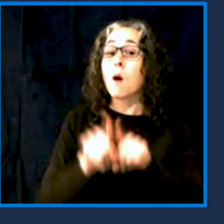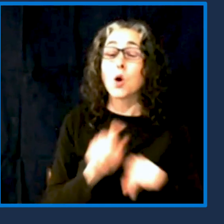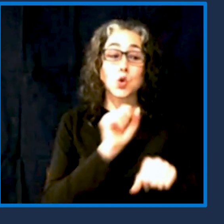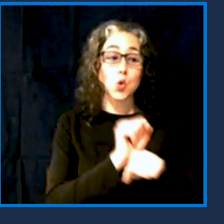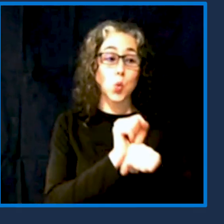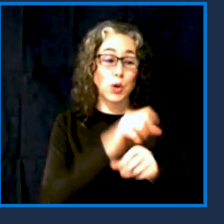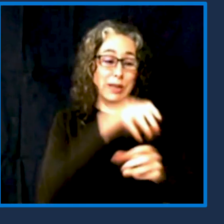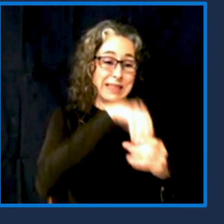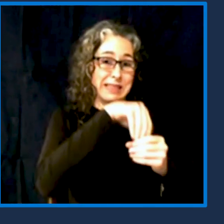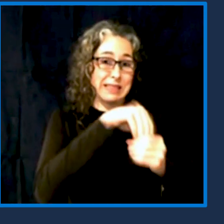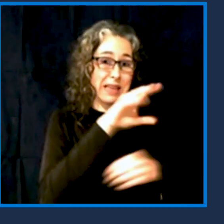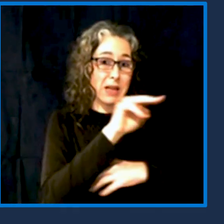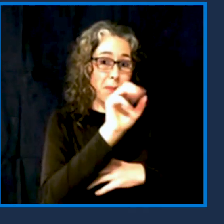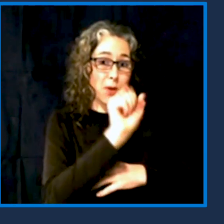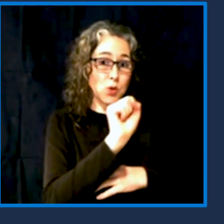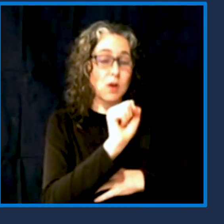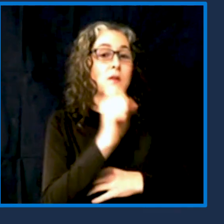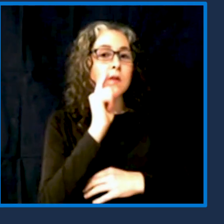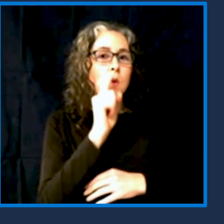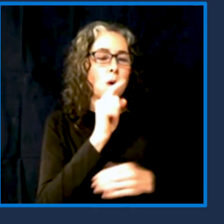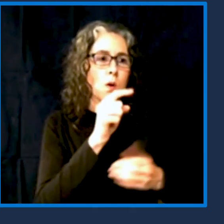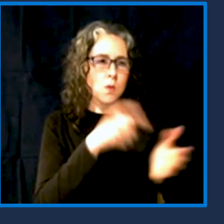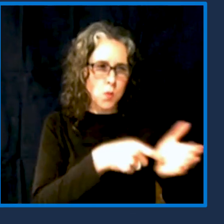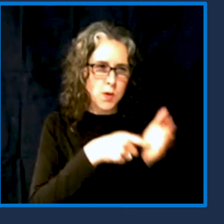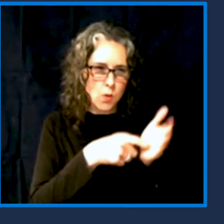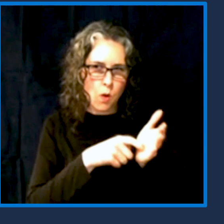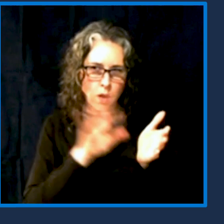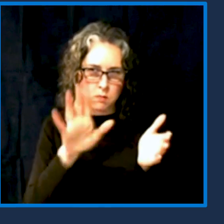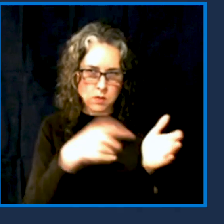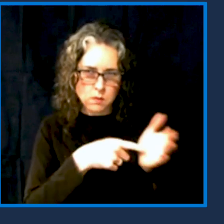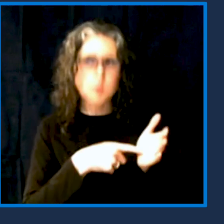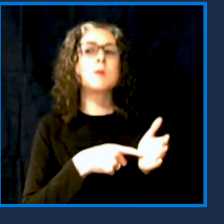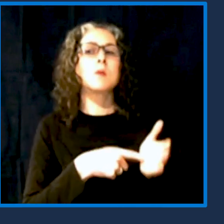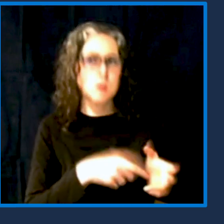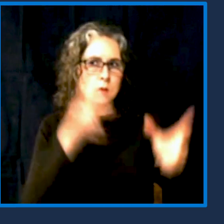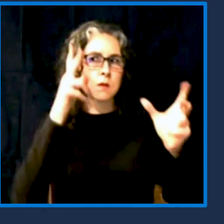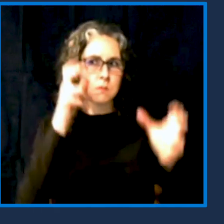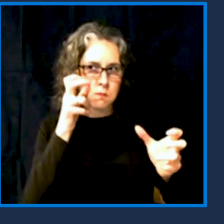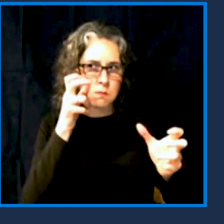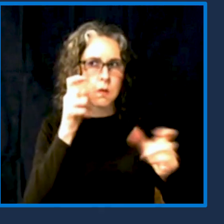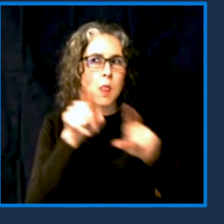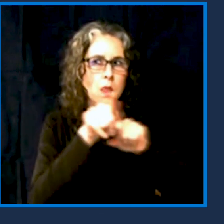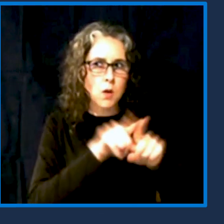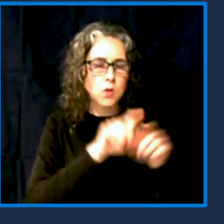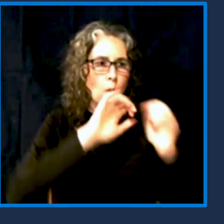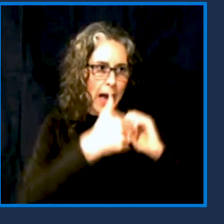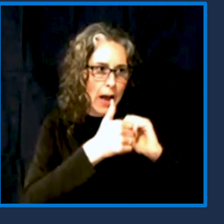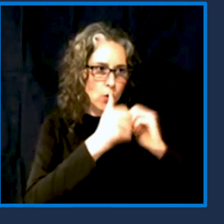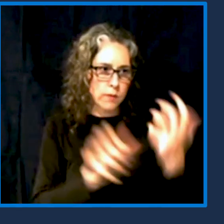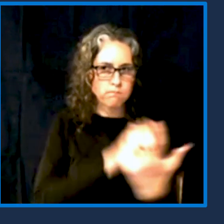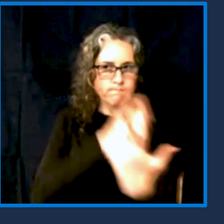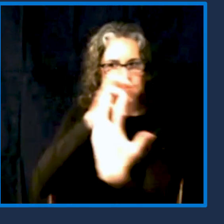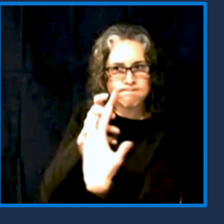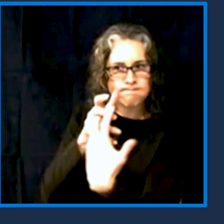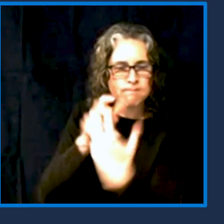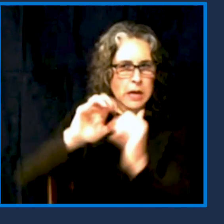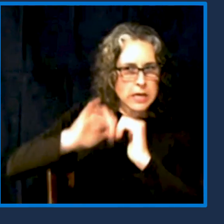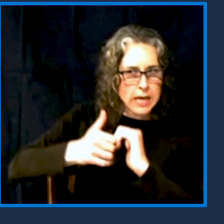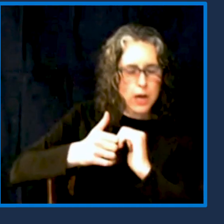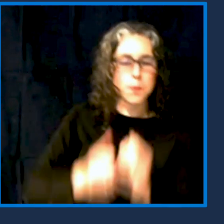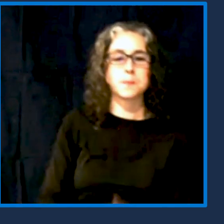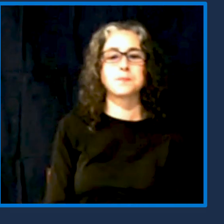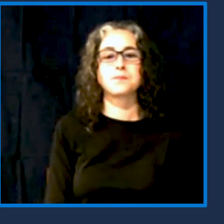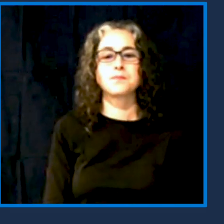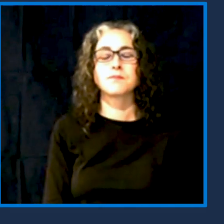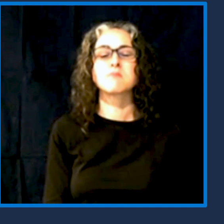to ensure their requirements are not only heard, but of course, reasonably accommodated. These